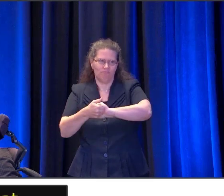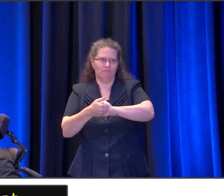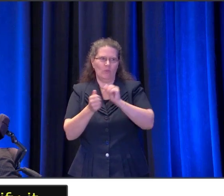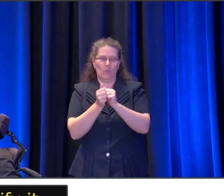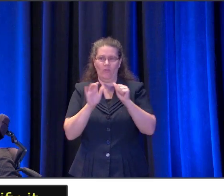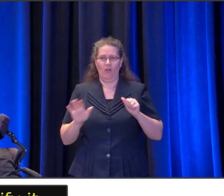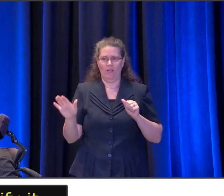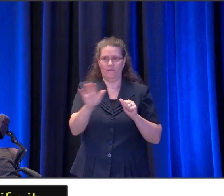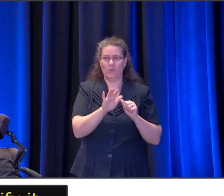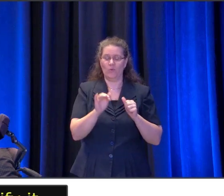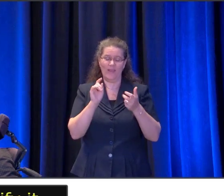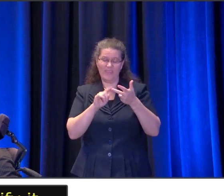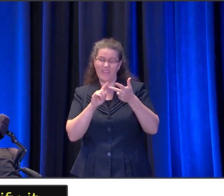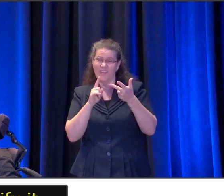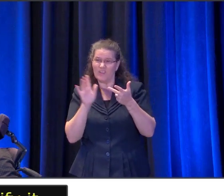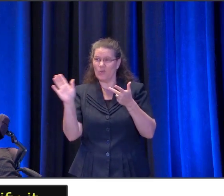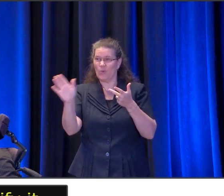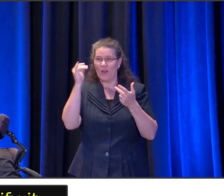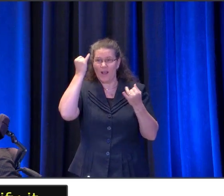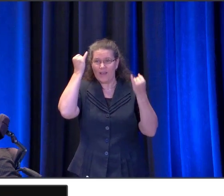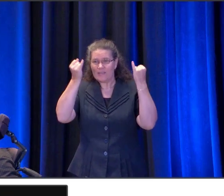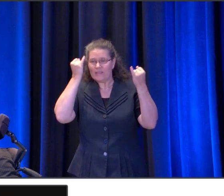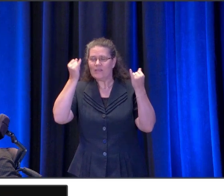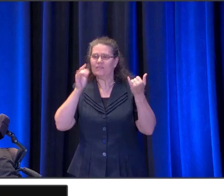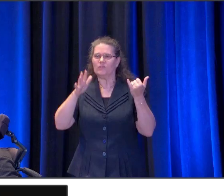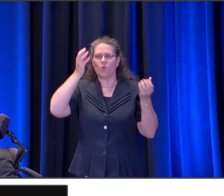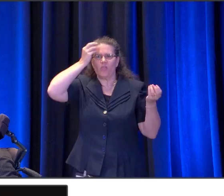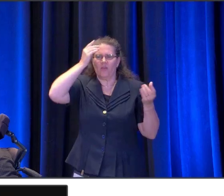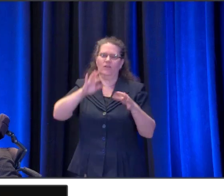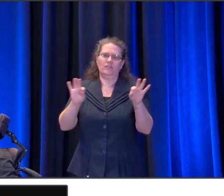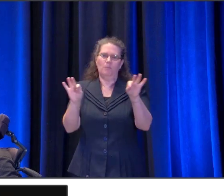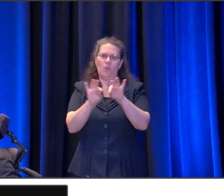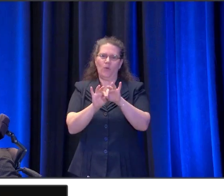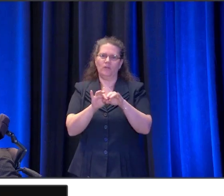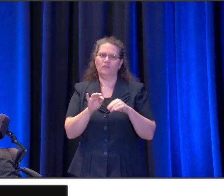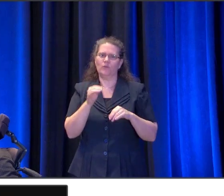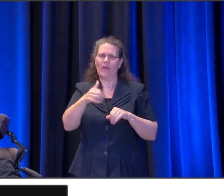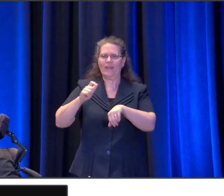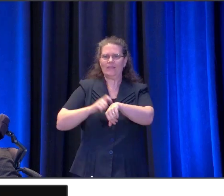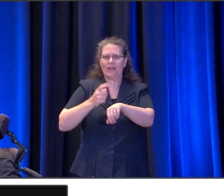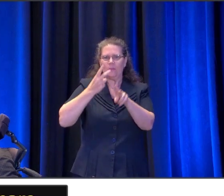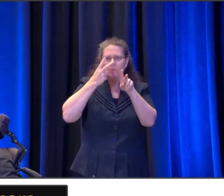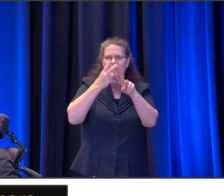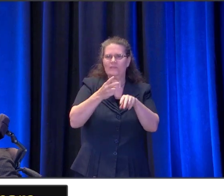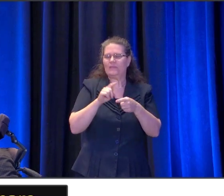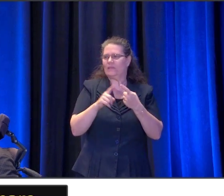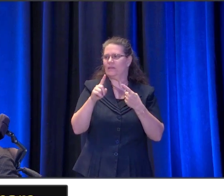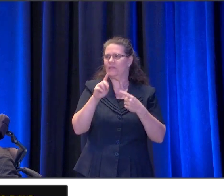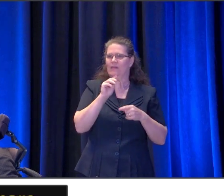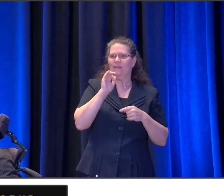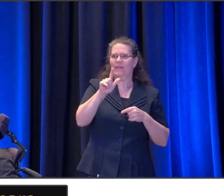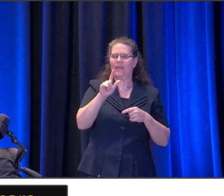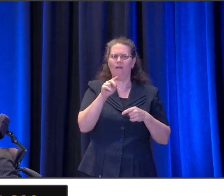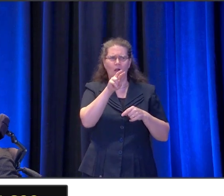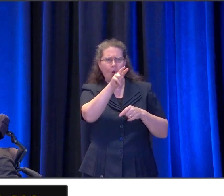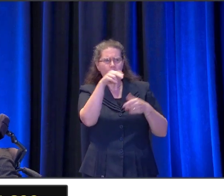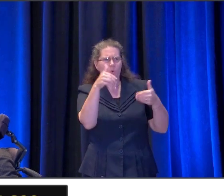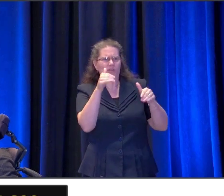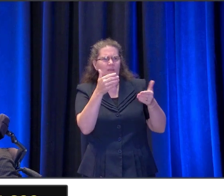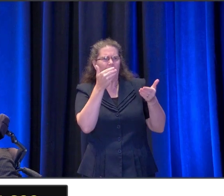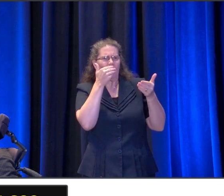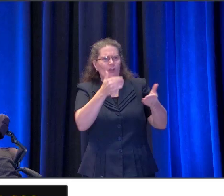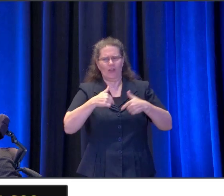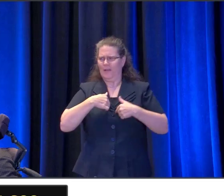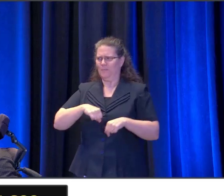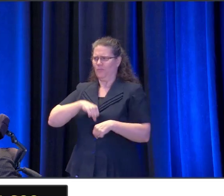to share thoughts and ideas. And when you see Nickel doing great things and you're really proud to be a member and proud to be at this